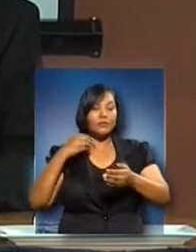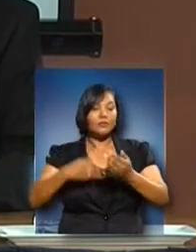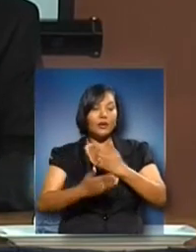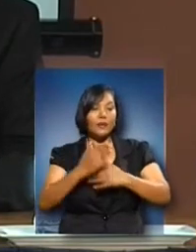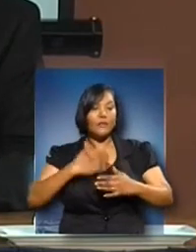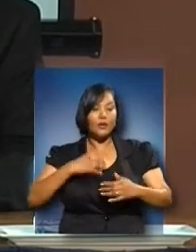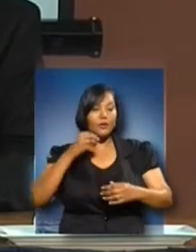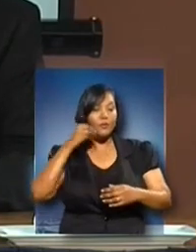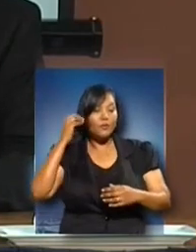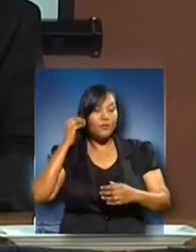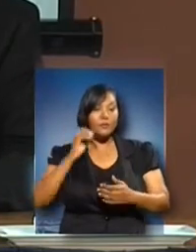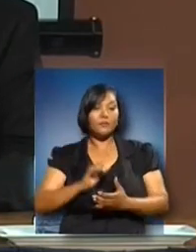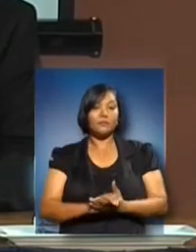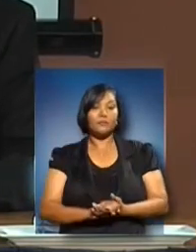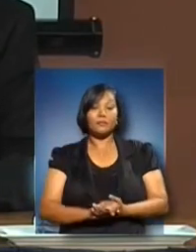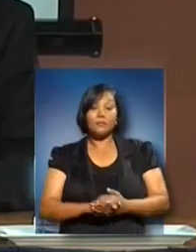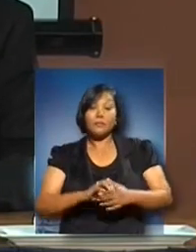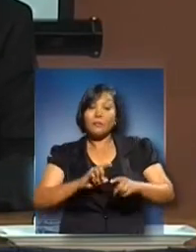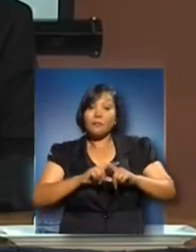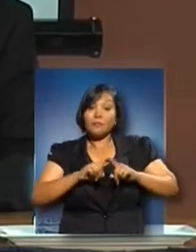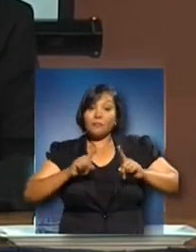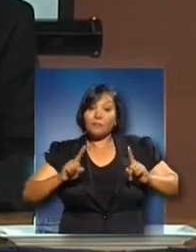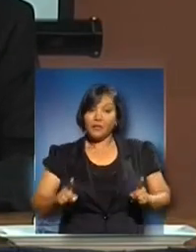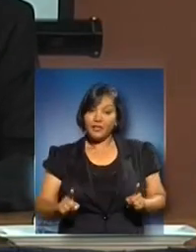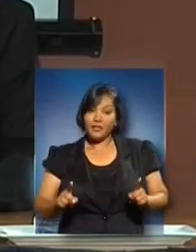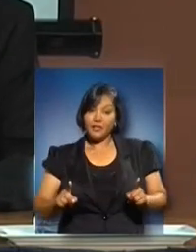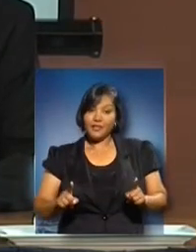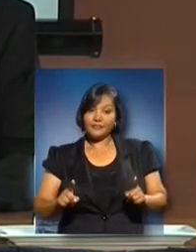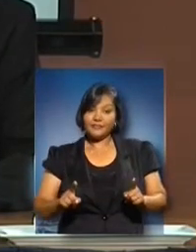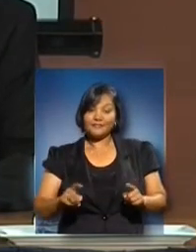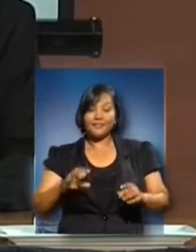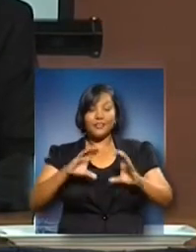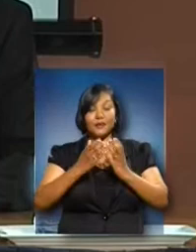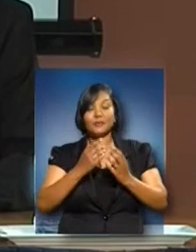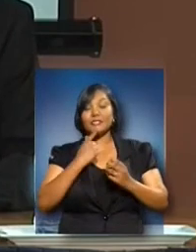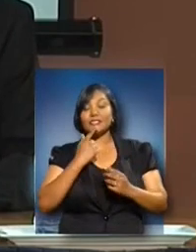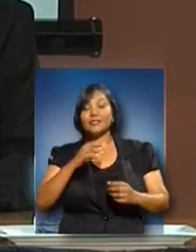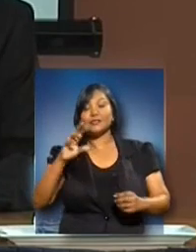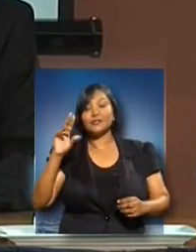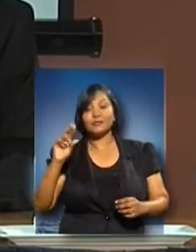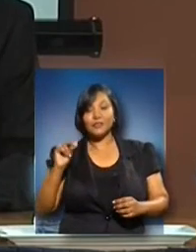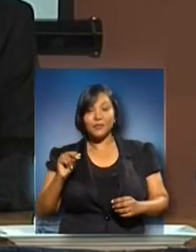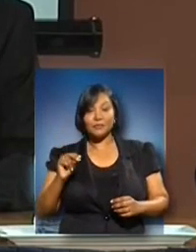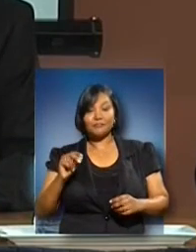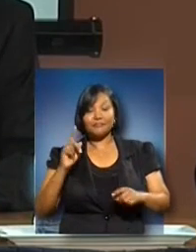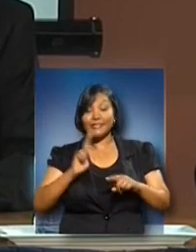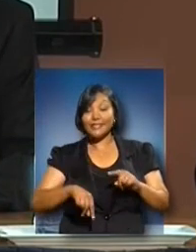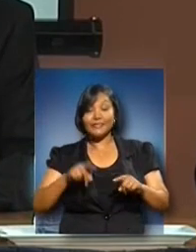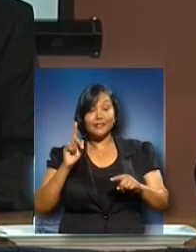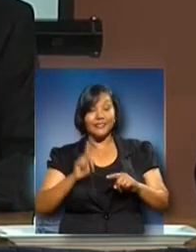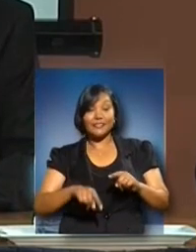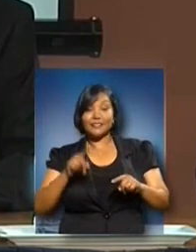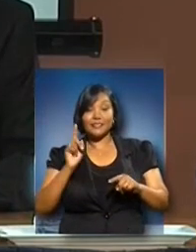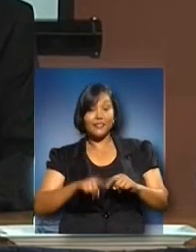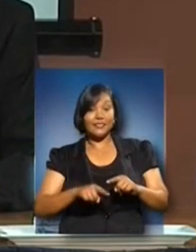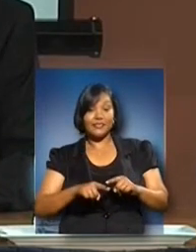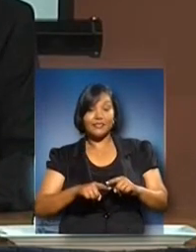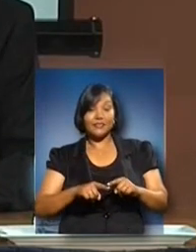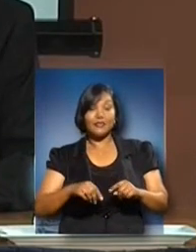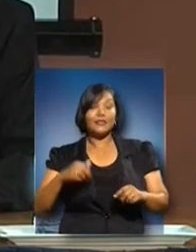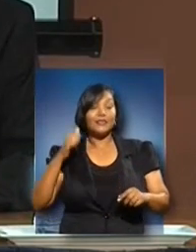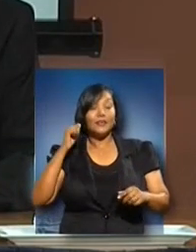other places, to our home. And they say, we can. She say